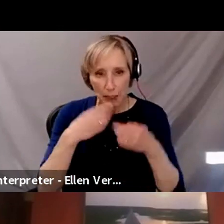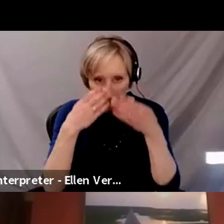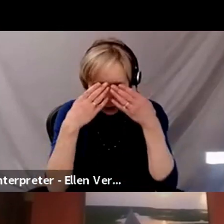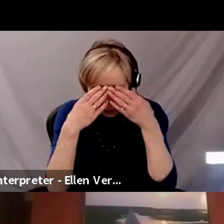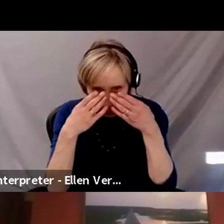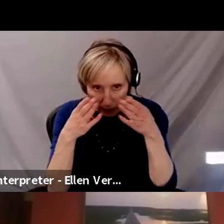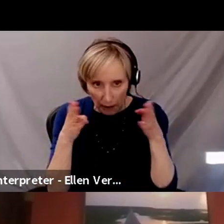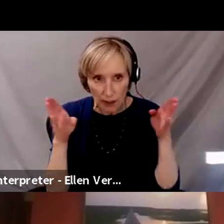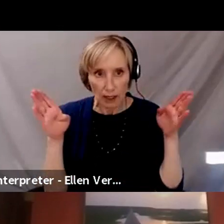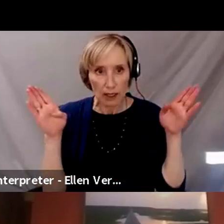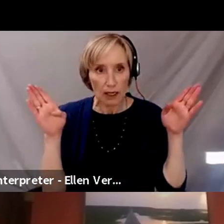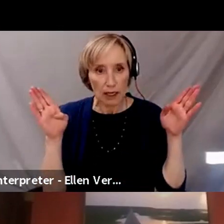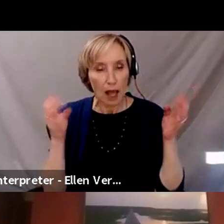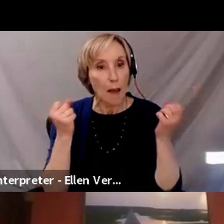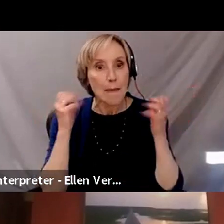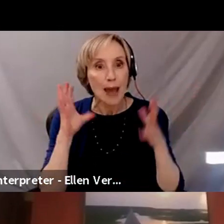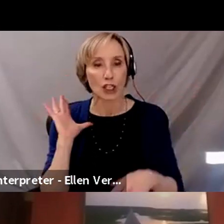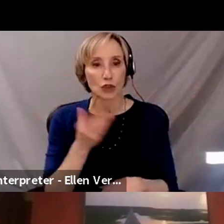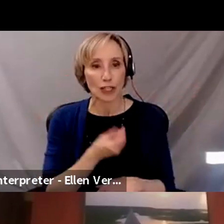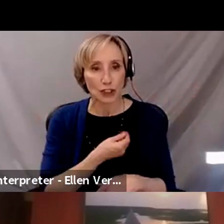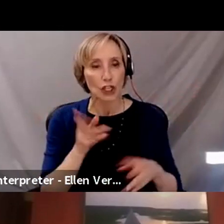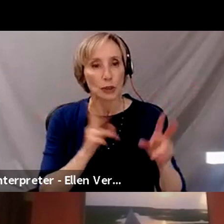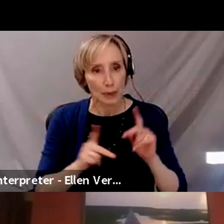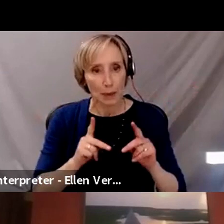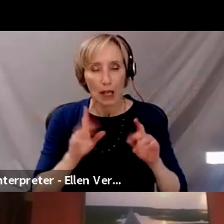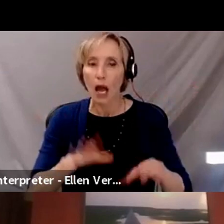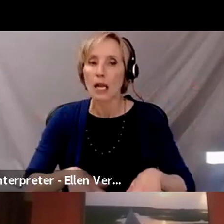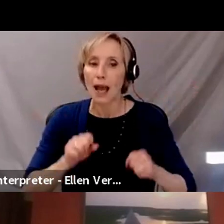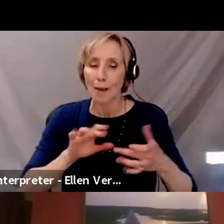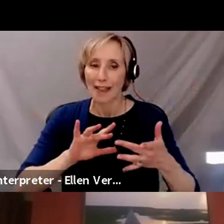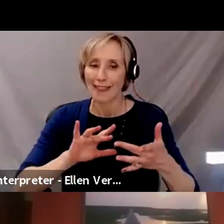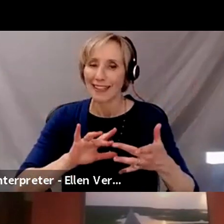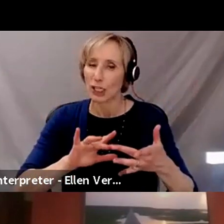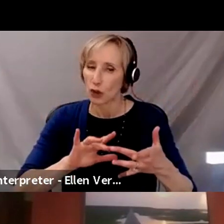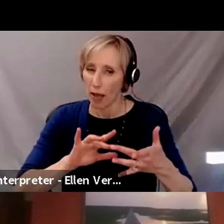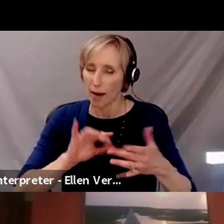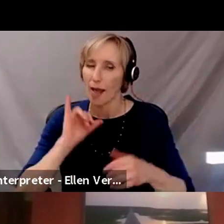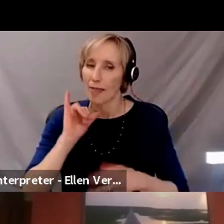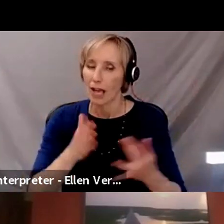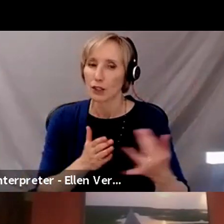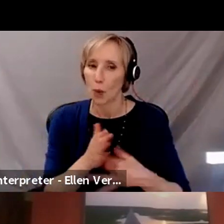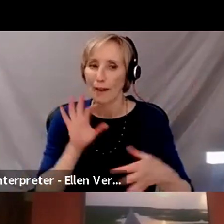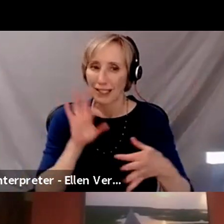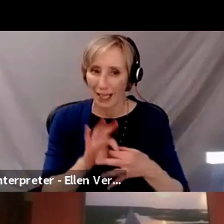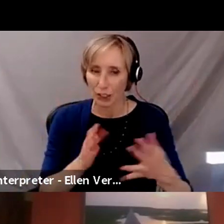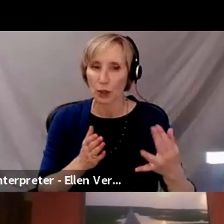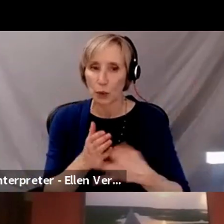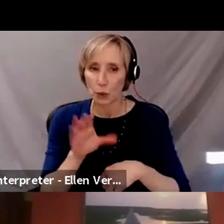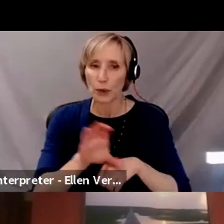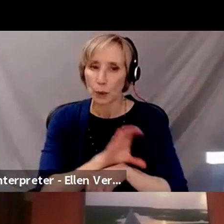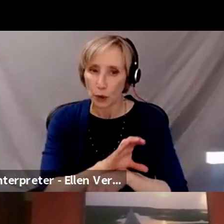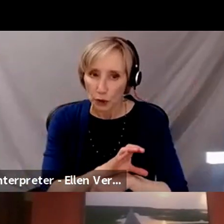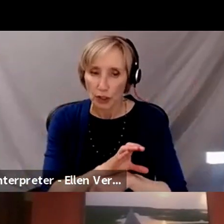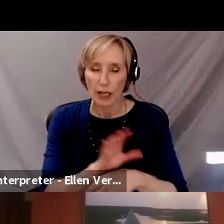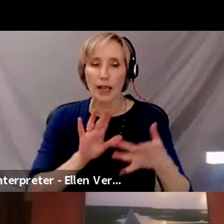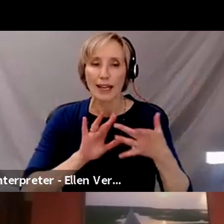of transgender people have really adopted the internet as a way of connecting, uniting, and sort